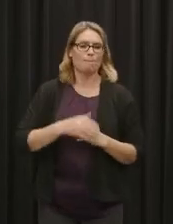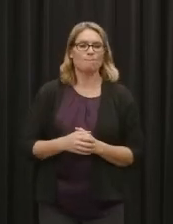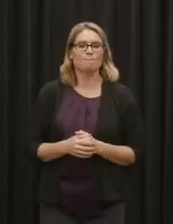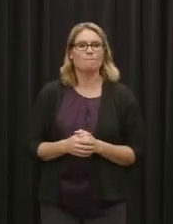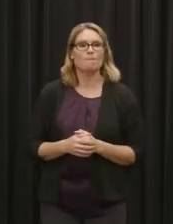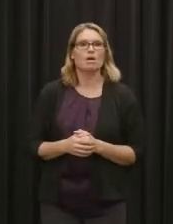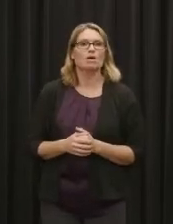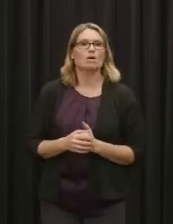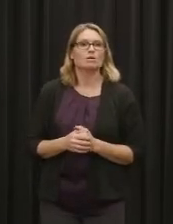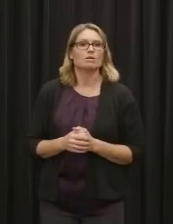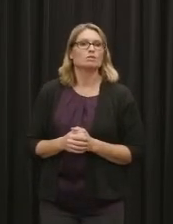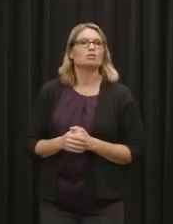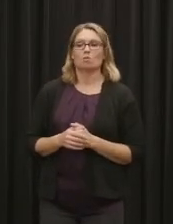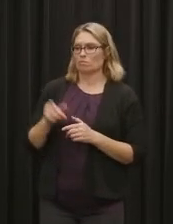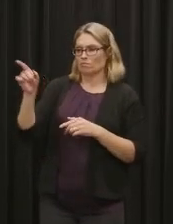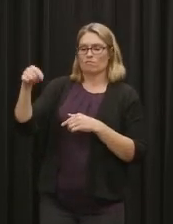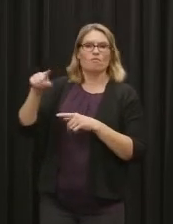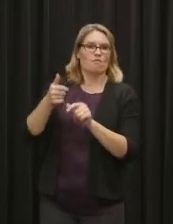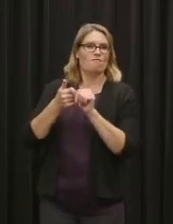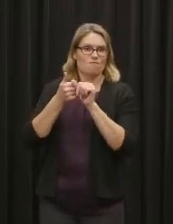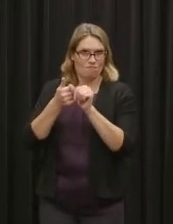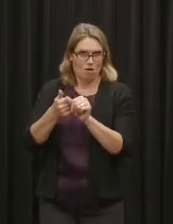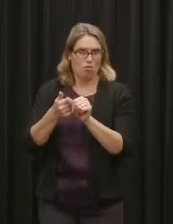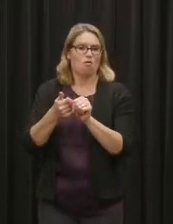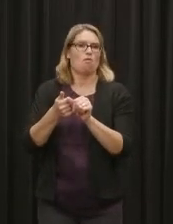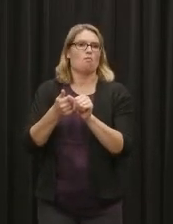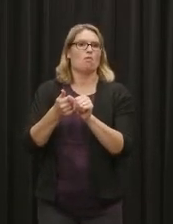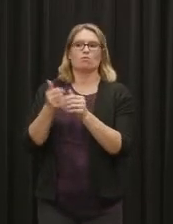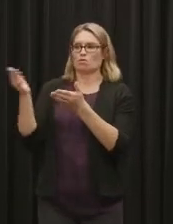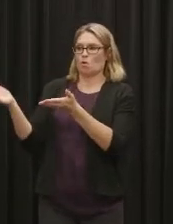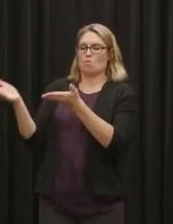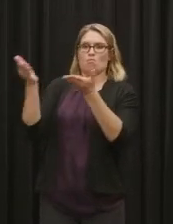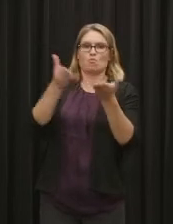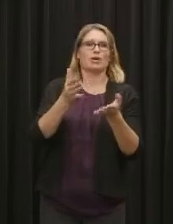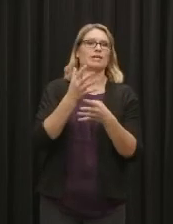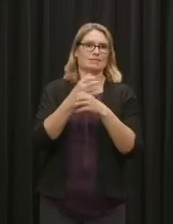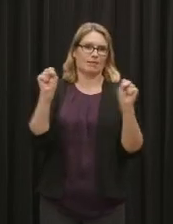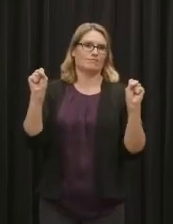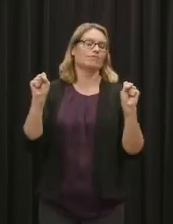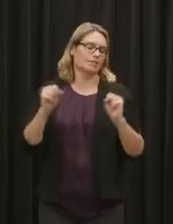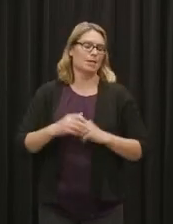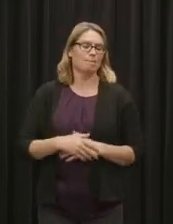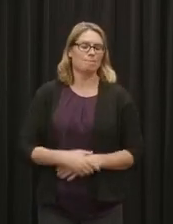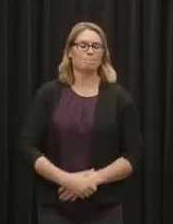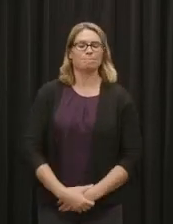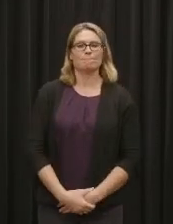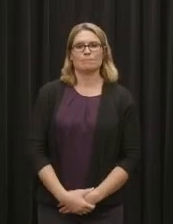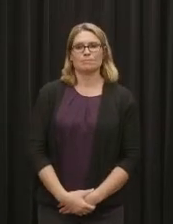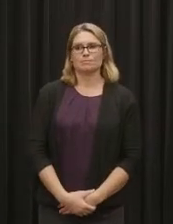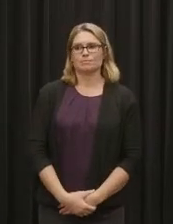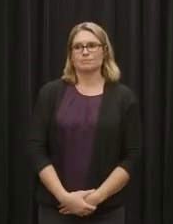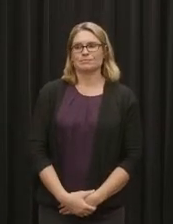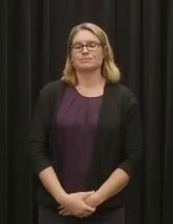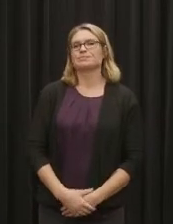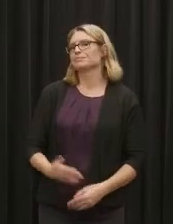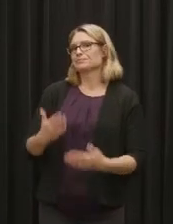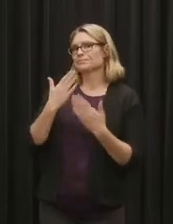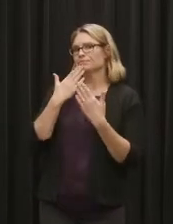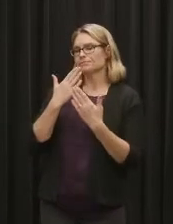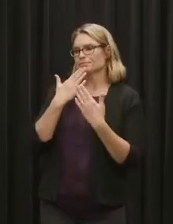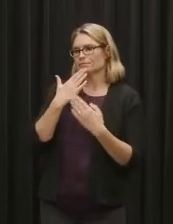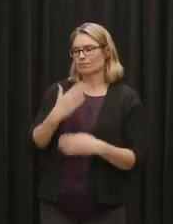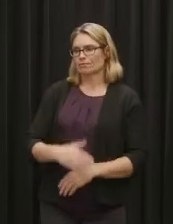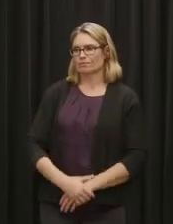appropriate security measures are being taken to ensure that that is done safely and securely. Thank you,